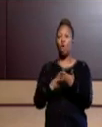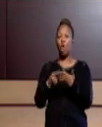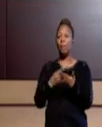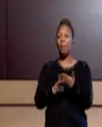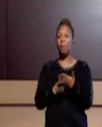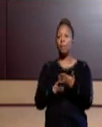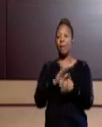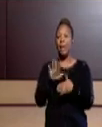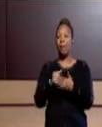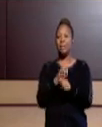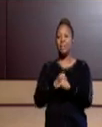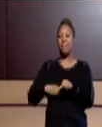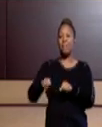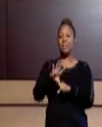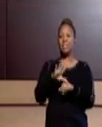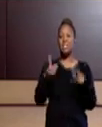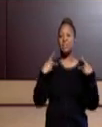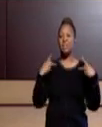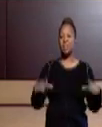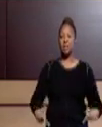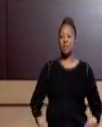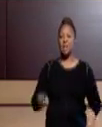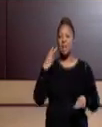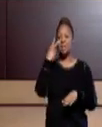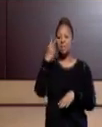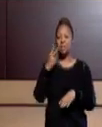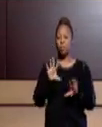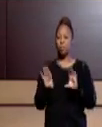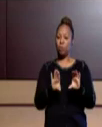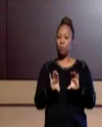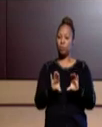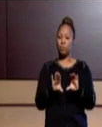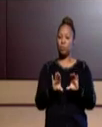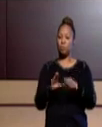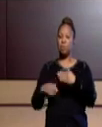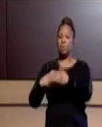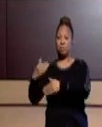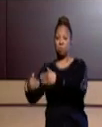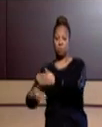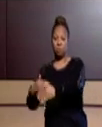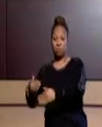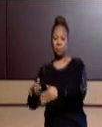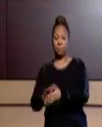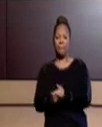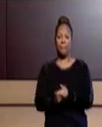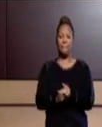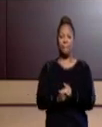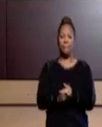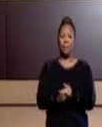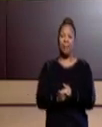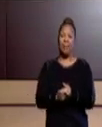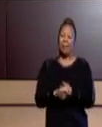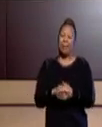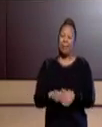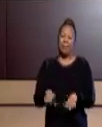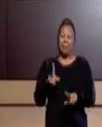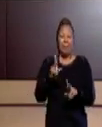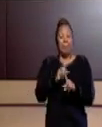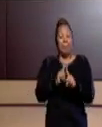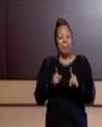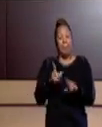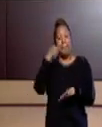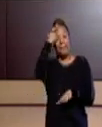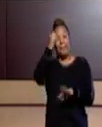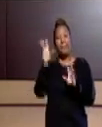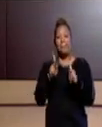how it's affecting us physically is looking at what we've been doing historically physically. And unfortunately, African Americans